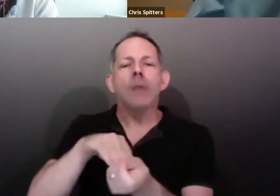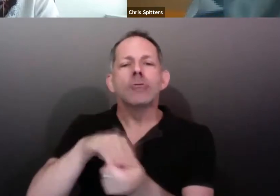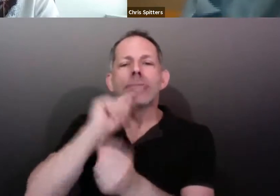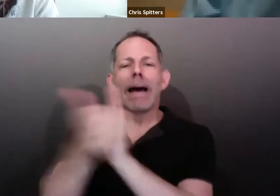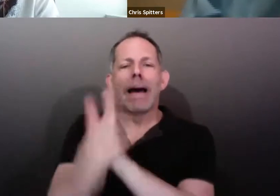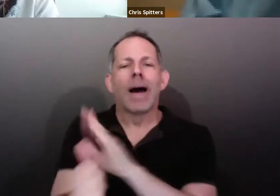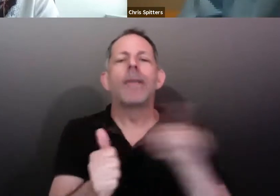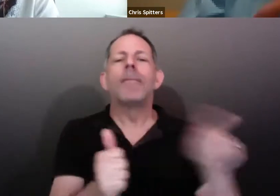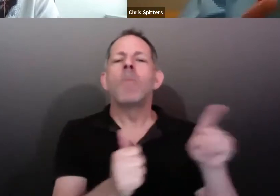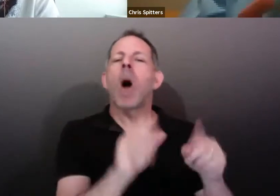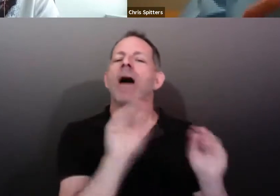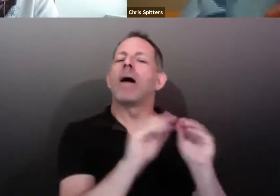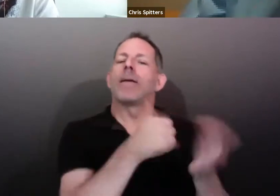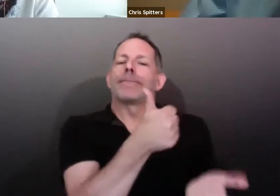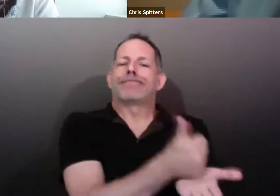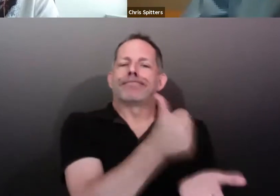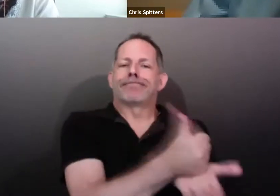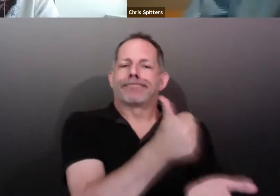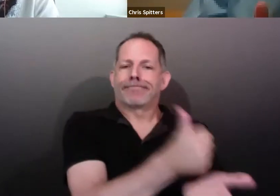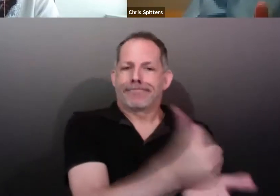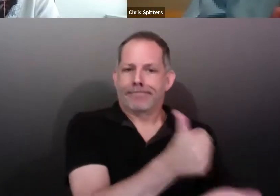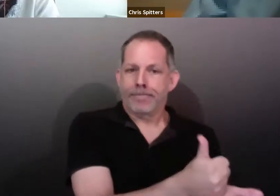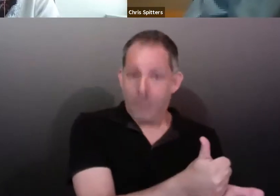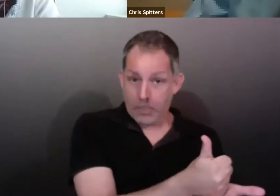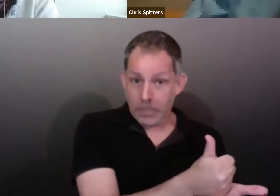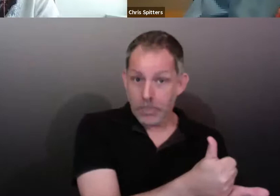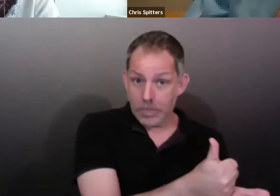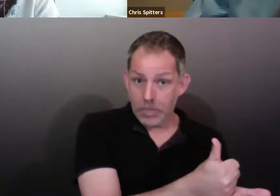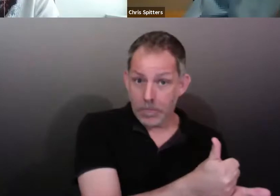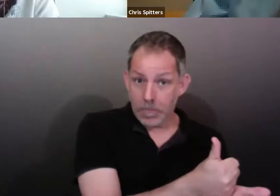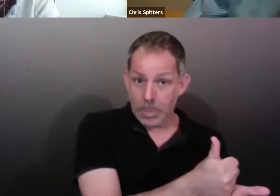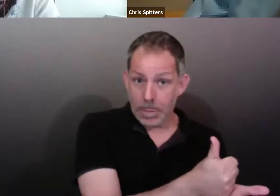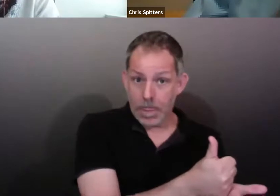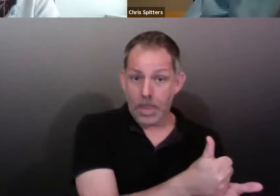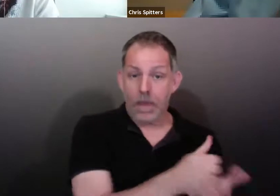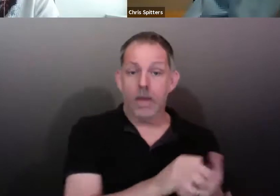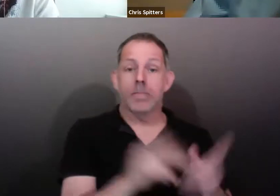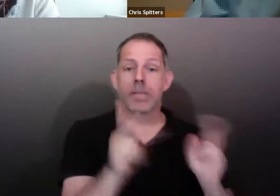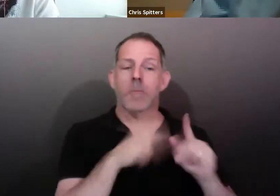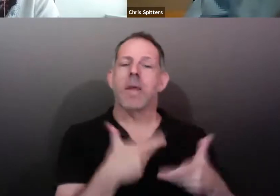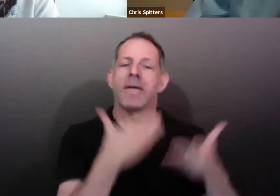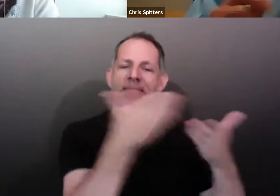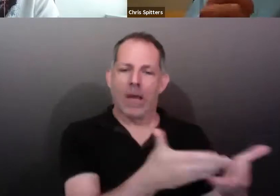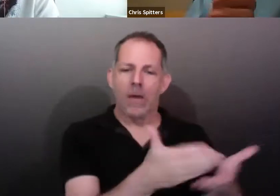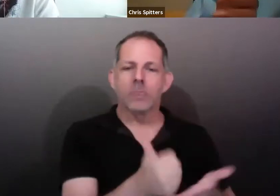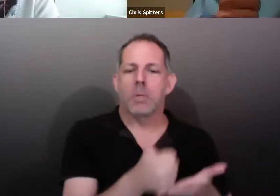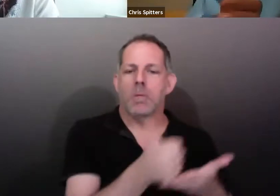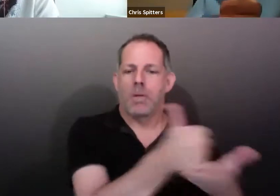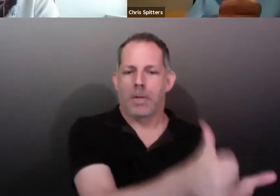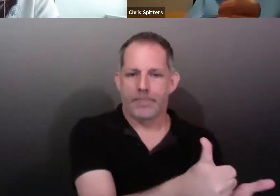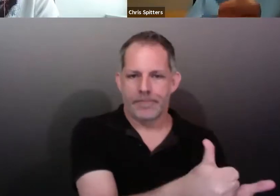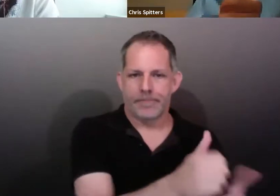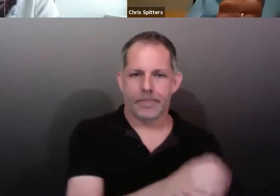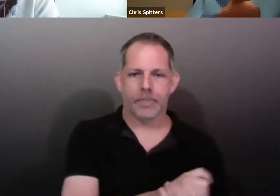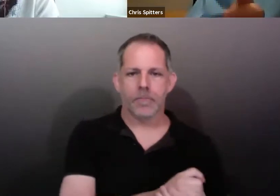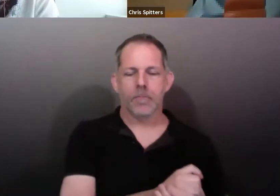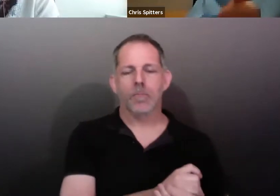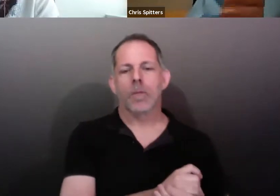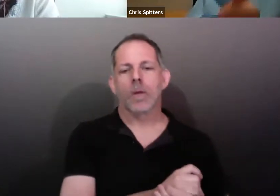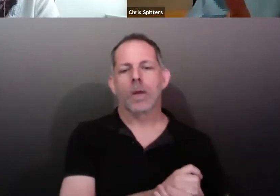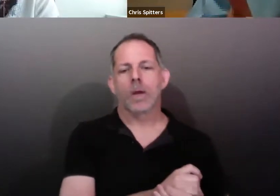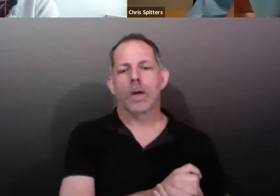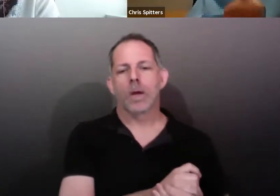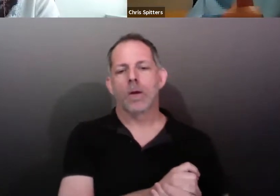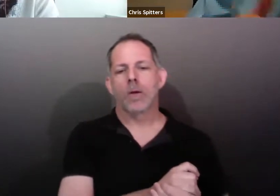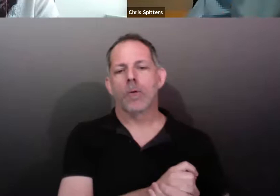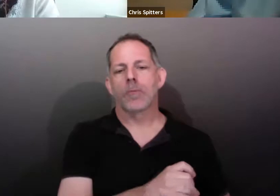collection of long-term care outbreaks, which an outbreak in long-term care definitions is just one case, because we really